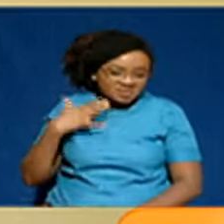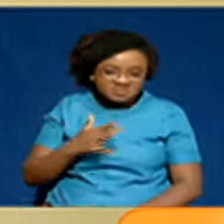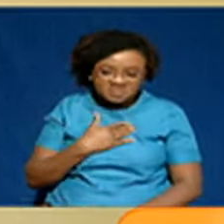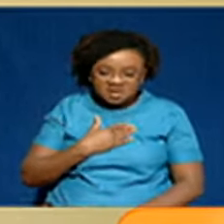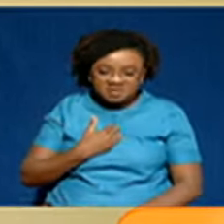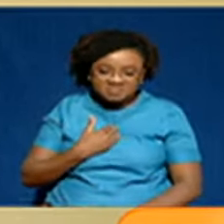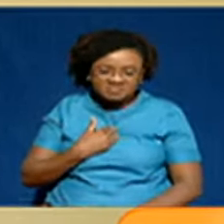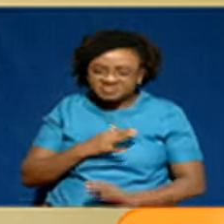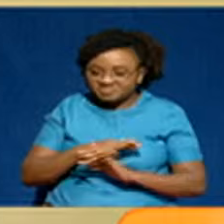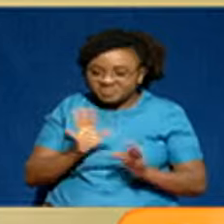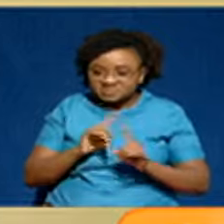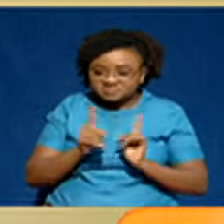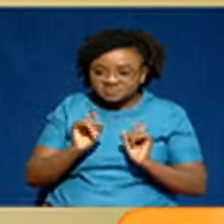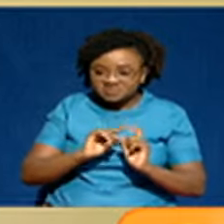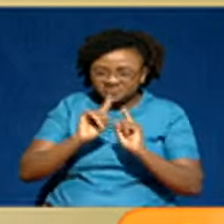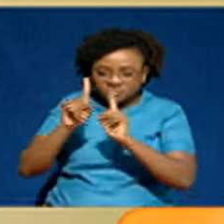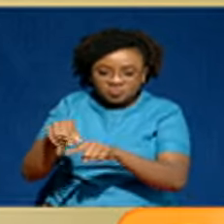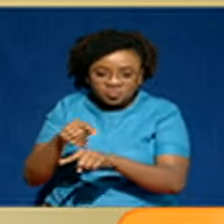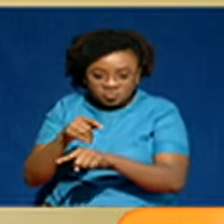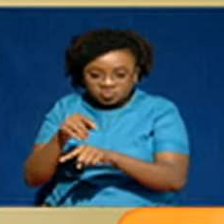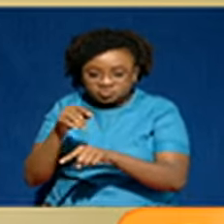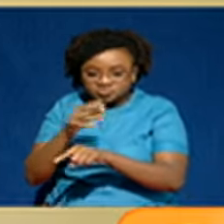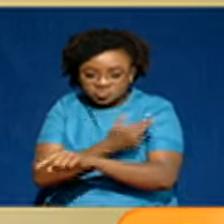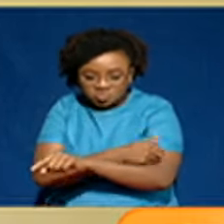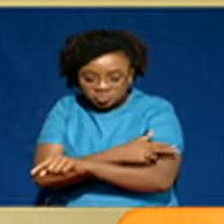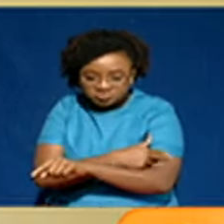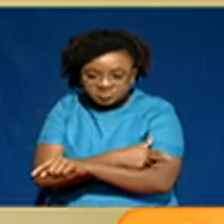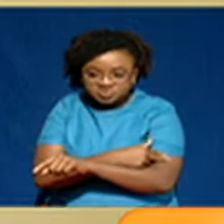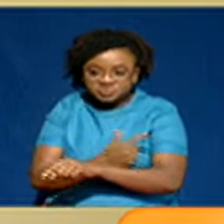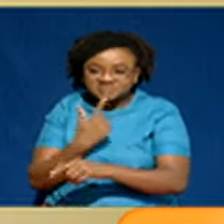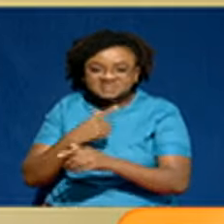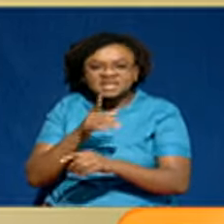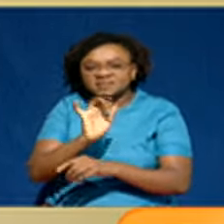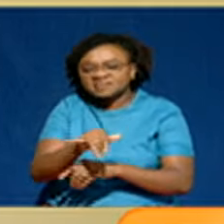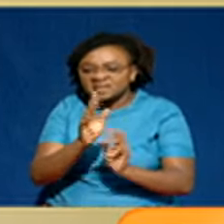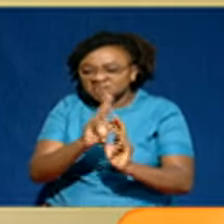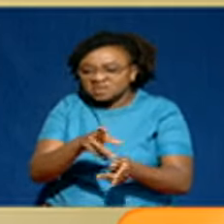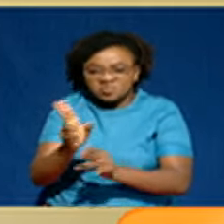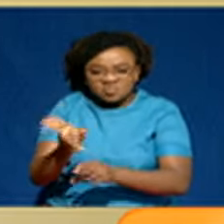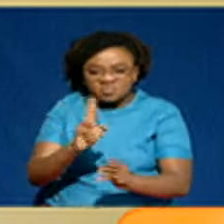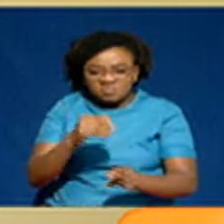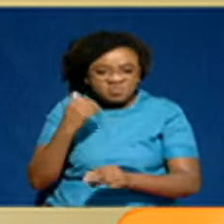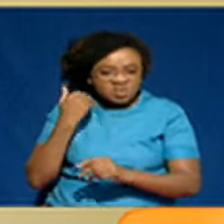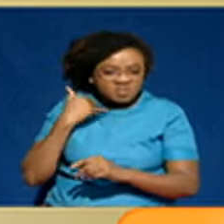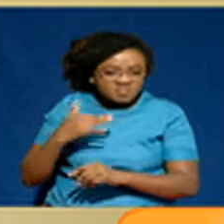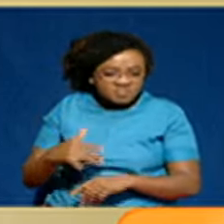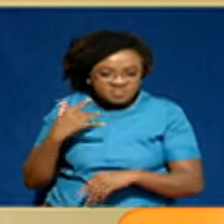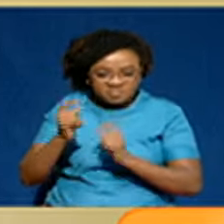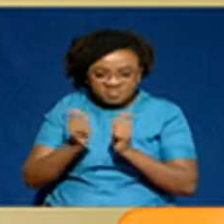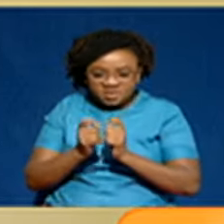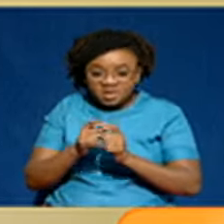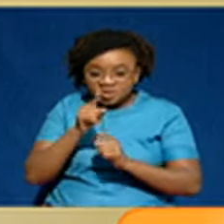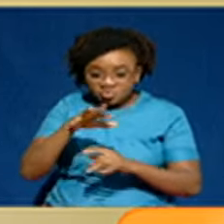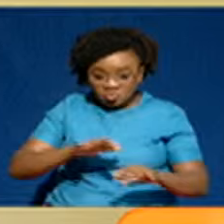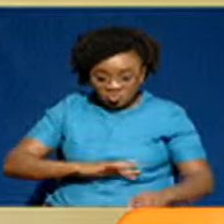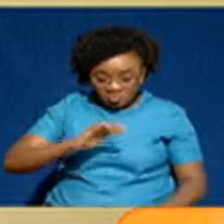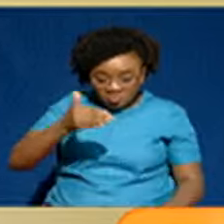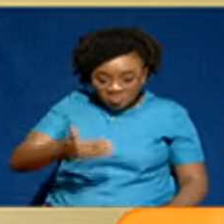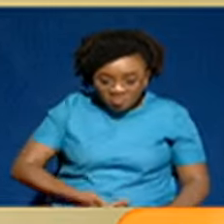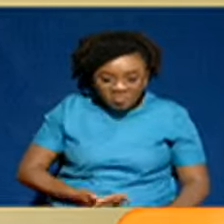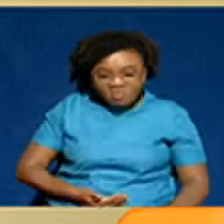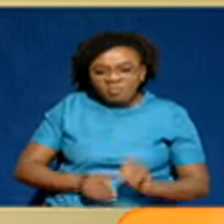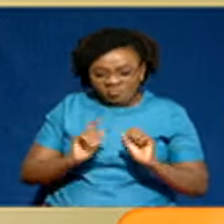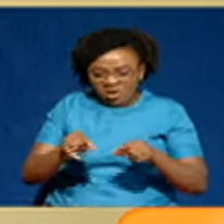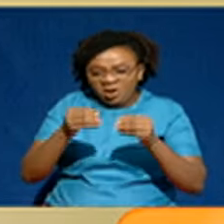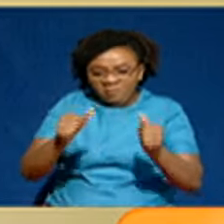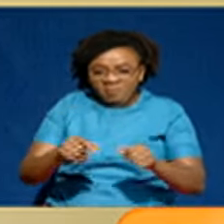When you go to a clinician, they tell you it's normal to have the period pain. You get pregnant, so it was a